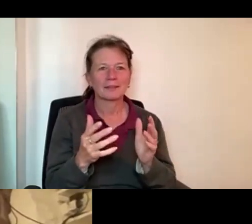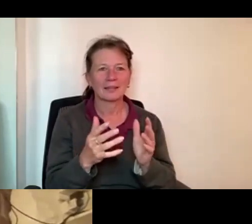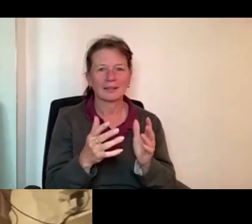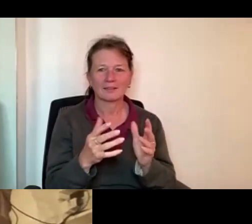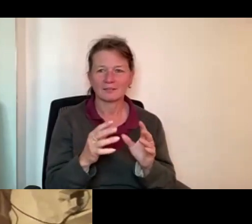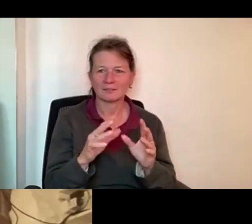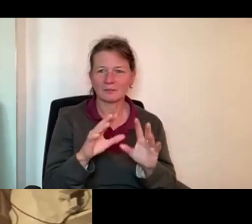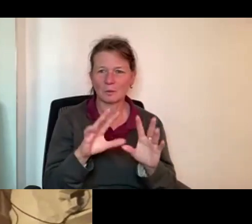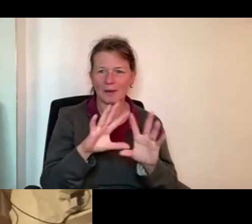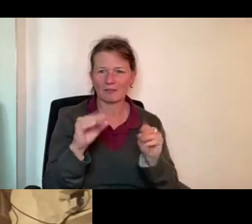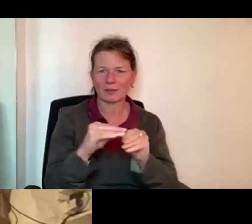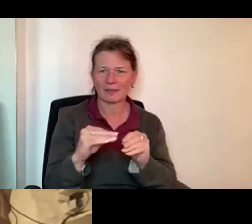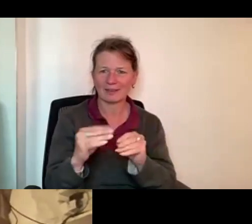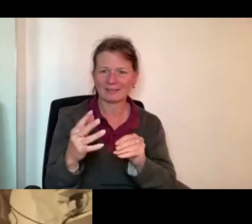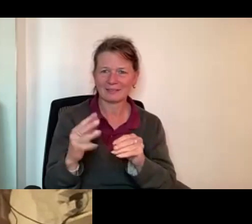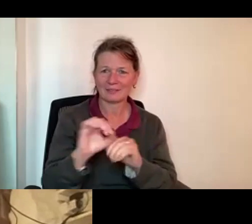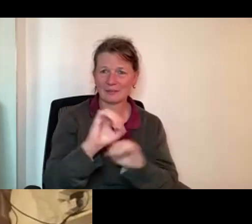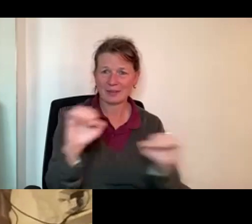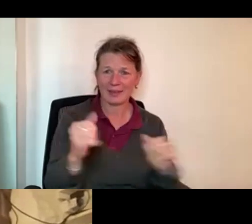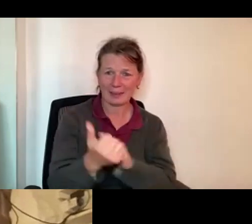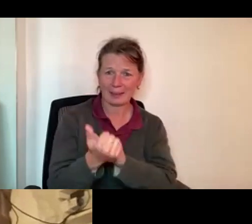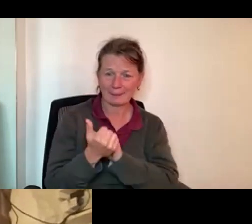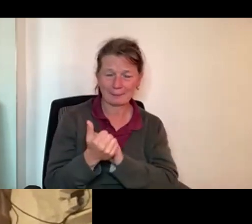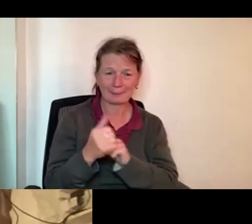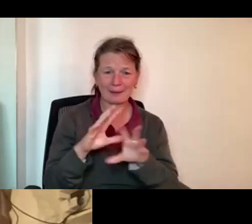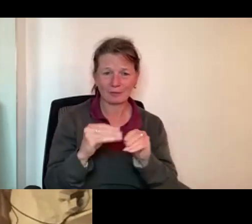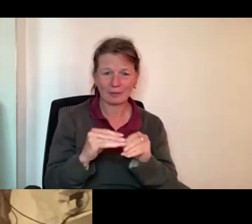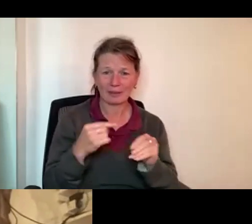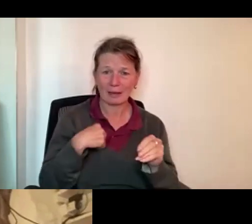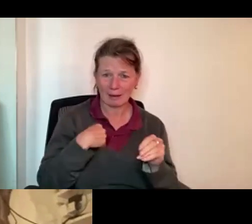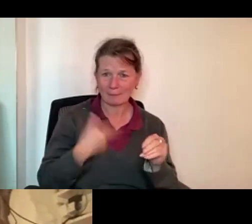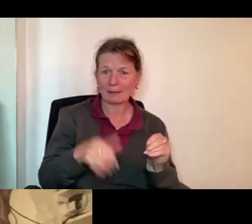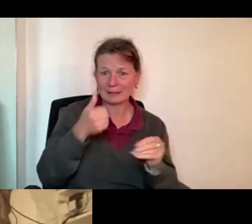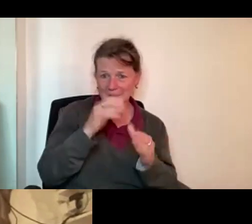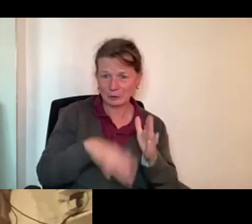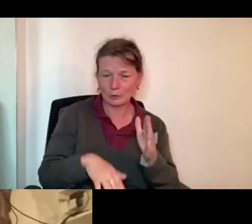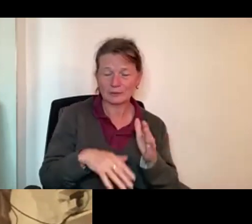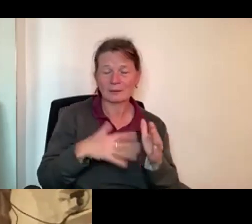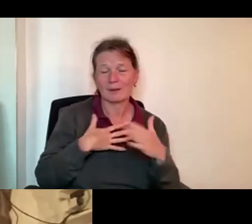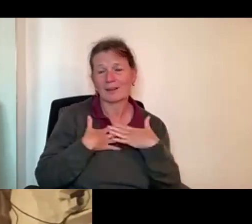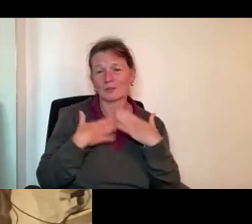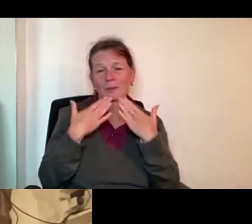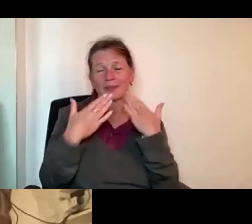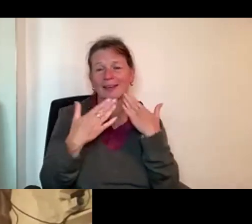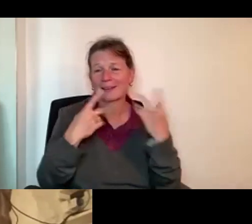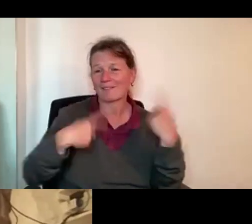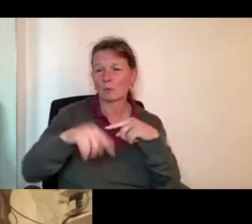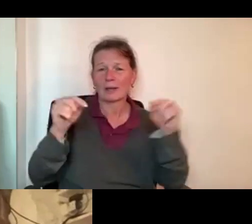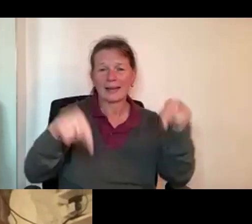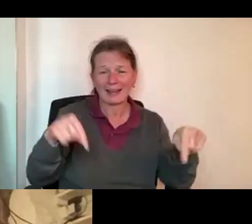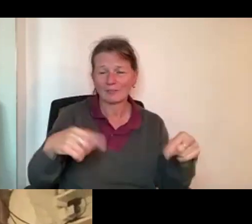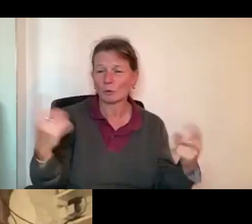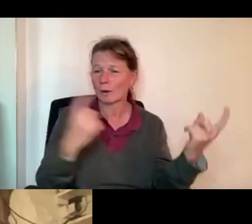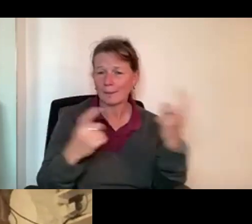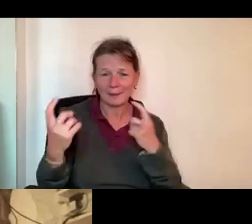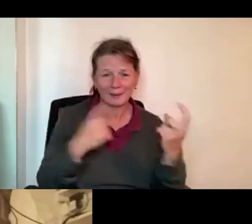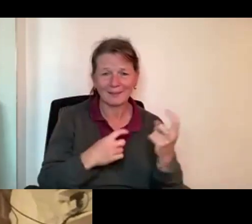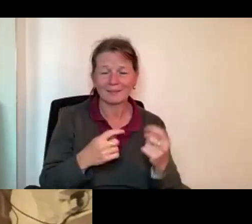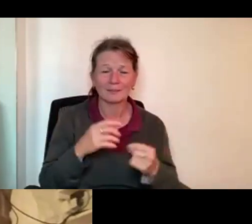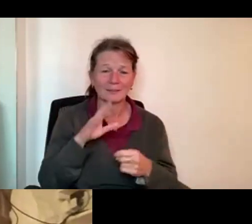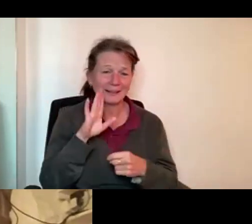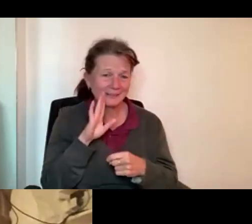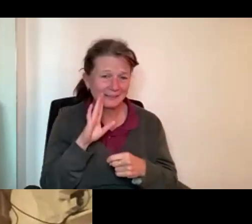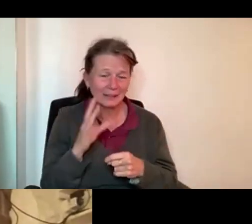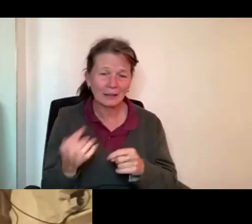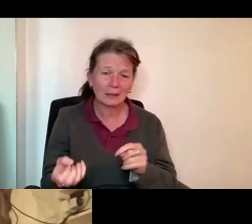everything that I've experienced with them, and as myself and as Hera. And then I'd like to thank everybody else that's here for coming and for listening, for joining